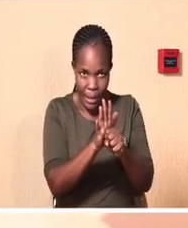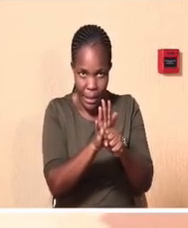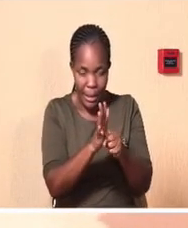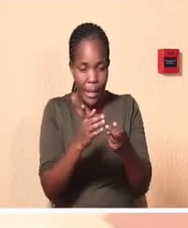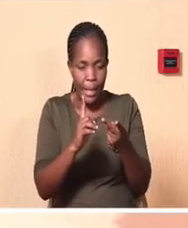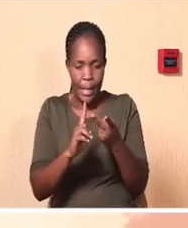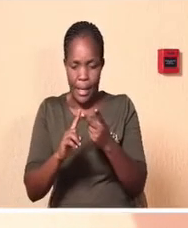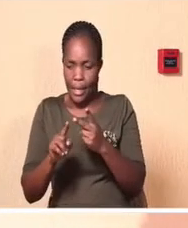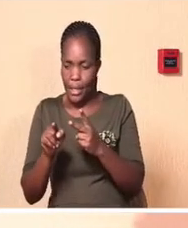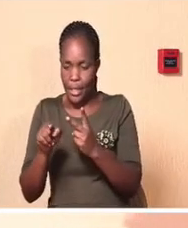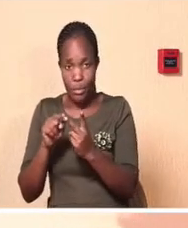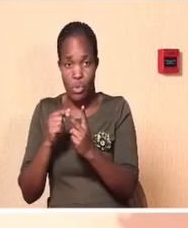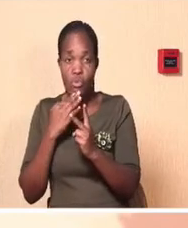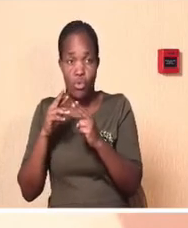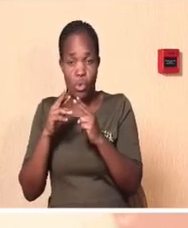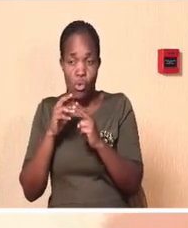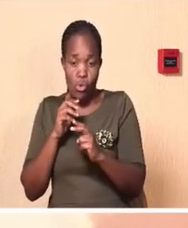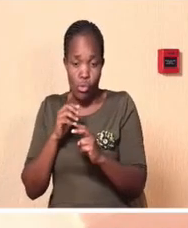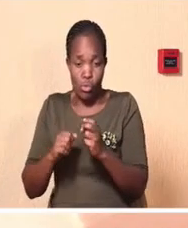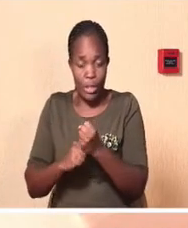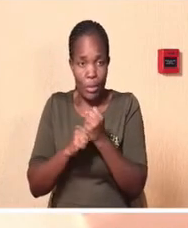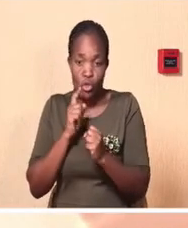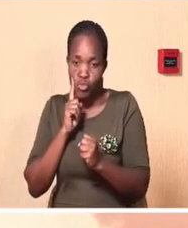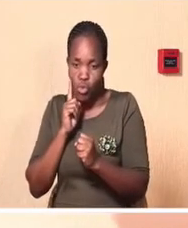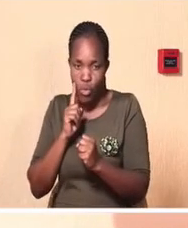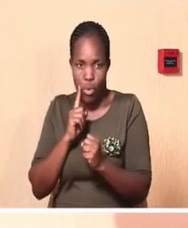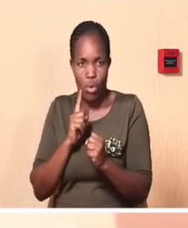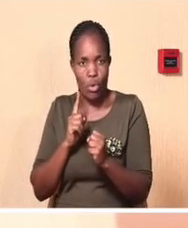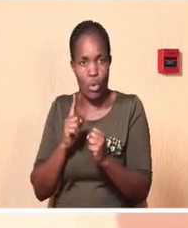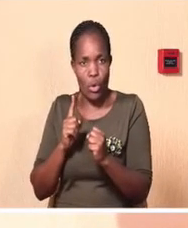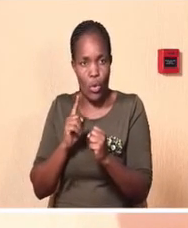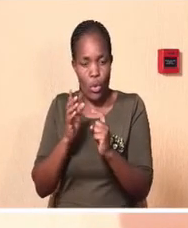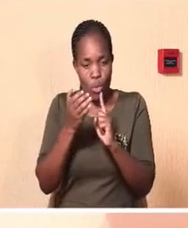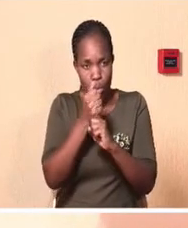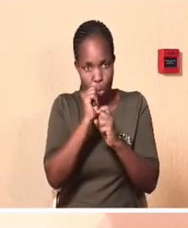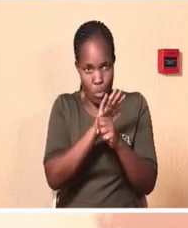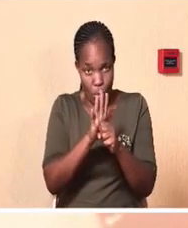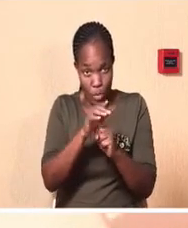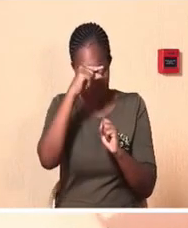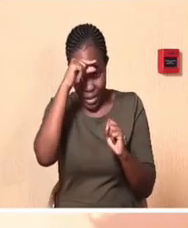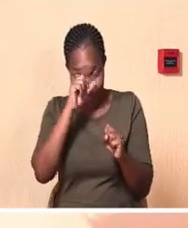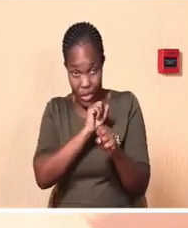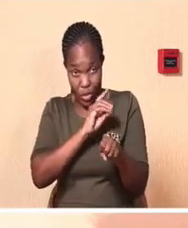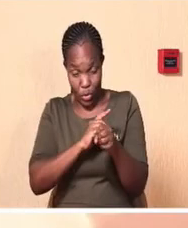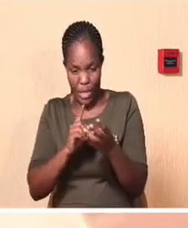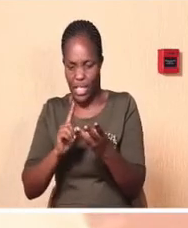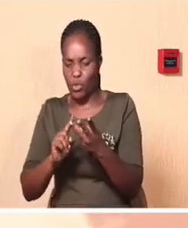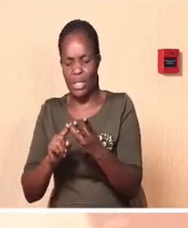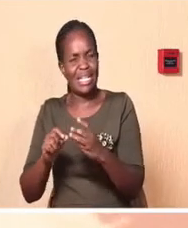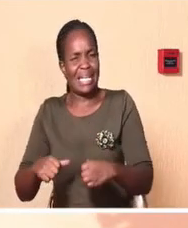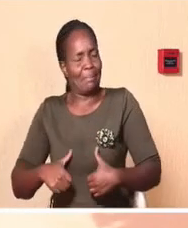taking care of the sick, and the one who is not sick. Now, the one who